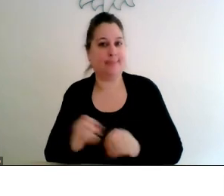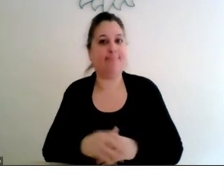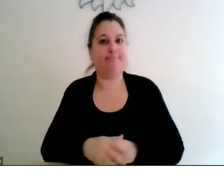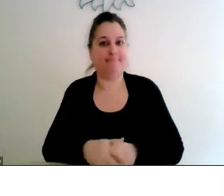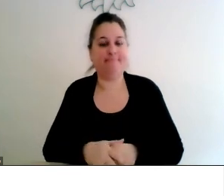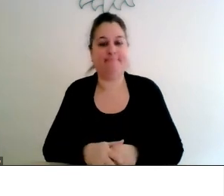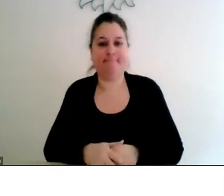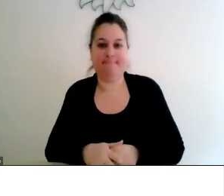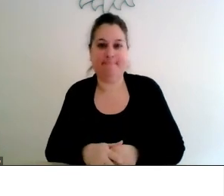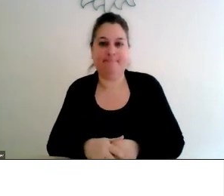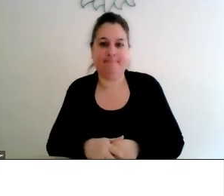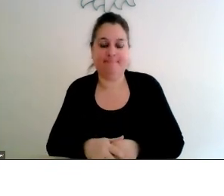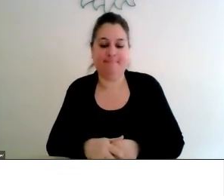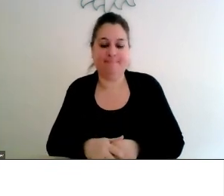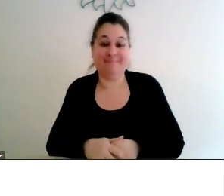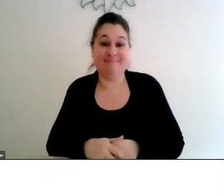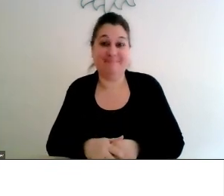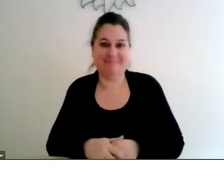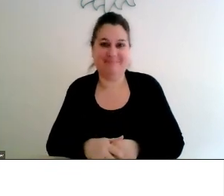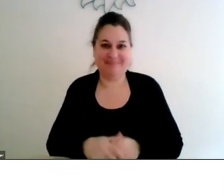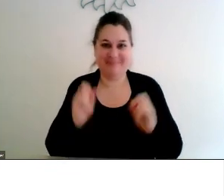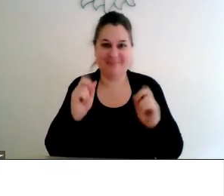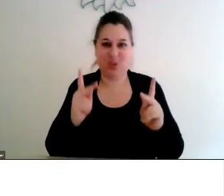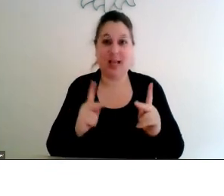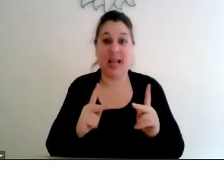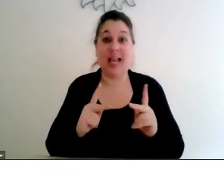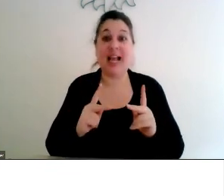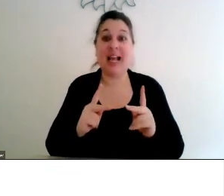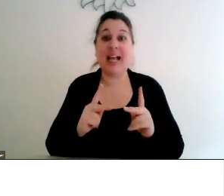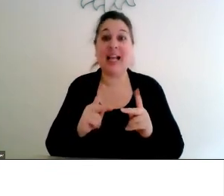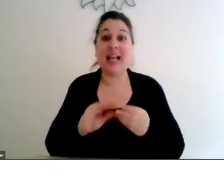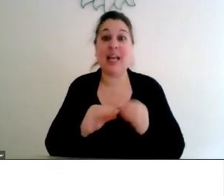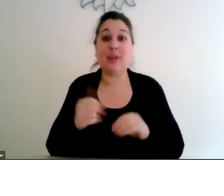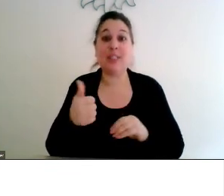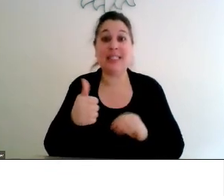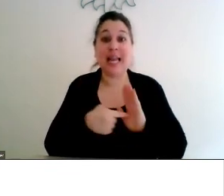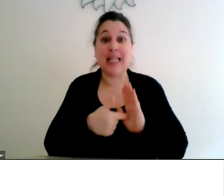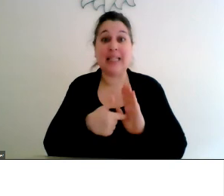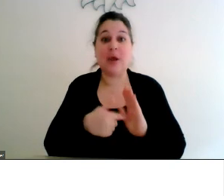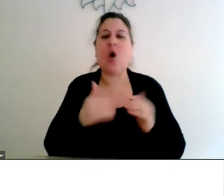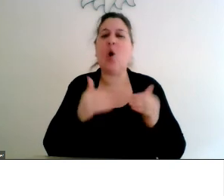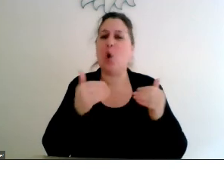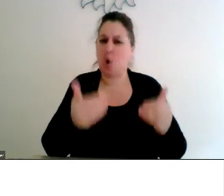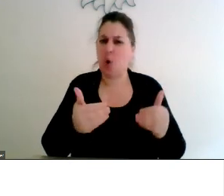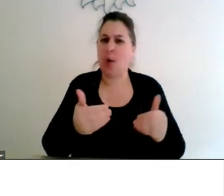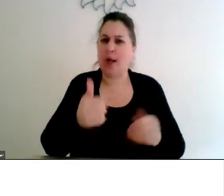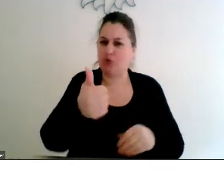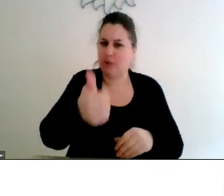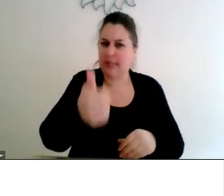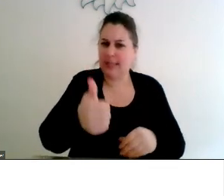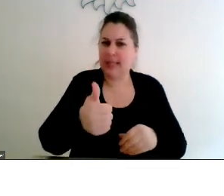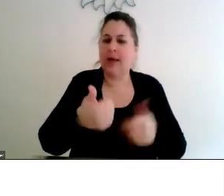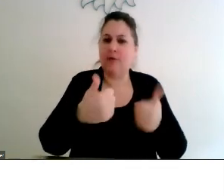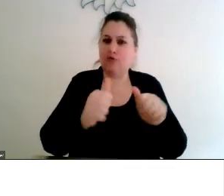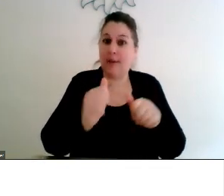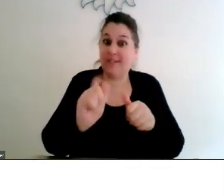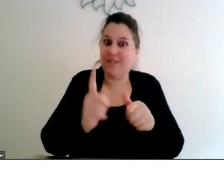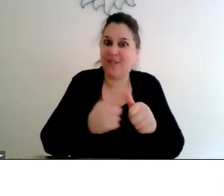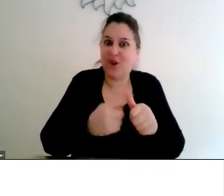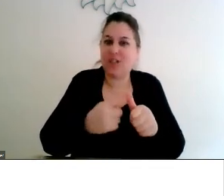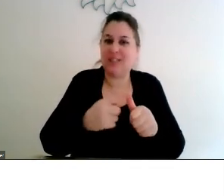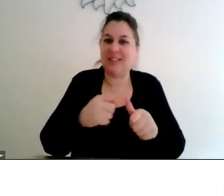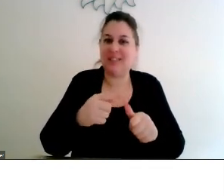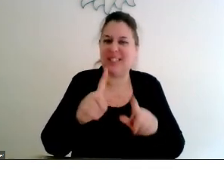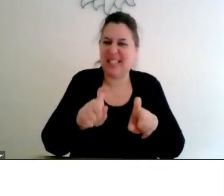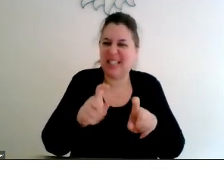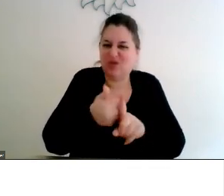All right, example 10. Go ahead and try this one. Test yourself. See if you can get it. Quiz yourself right now.